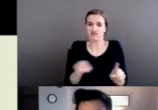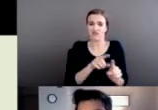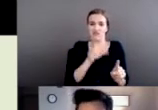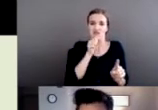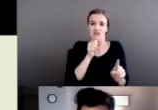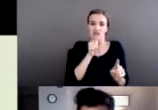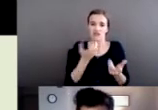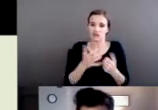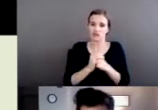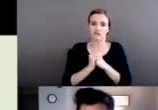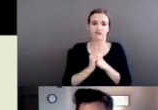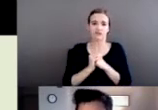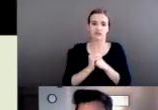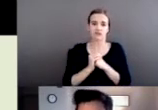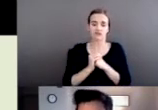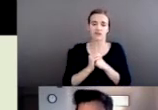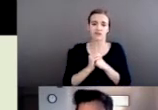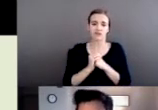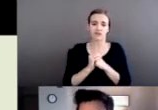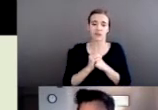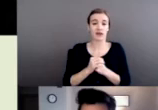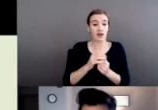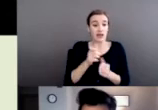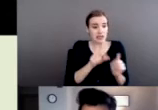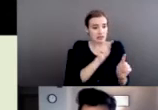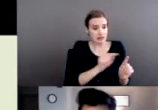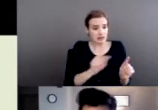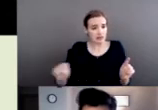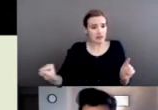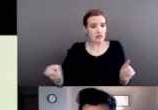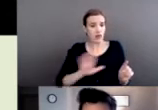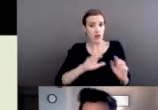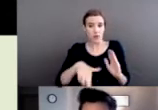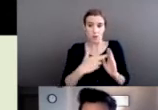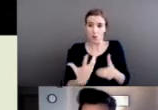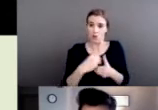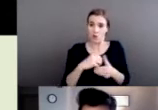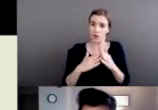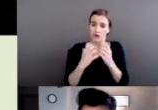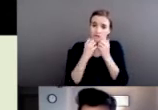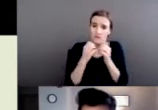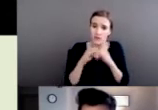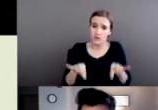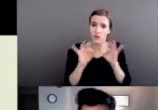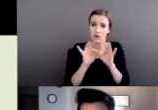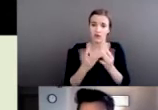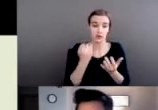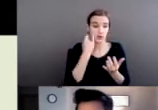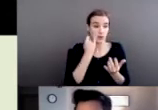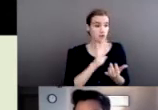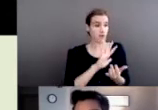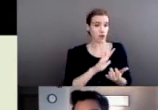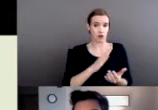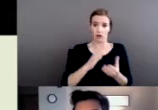more that we can share stories, the more we can create awareness for others, which creates stronger bonds in our community. And